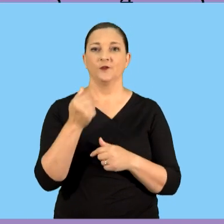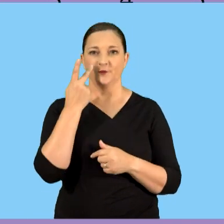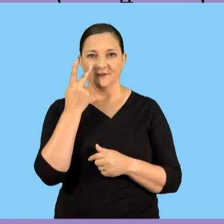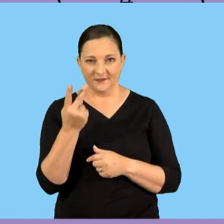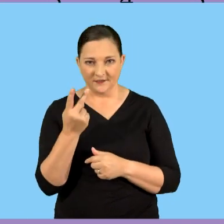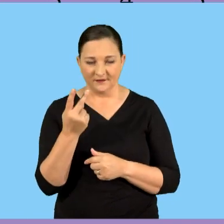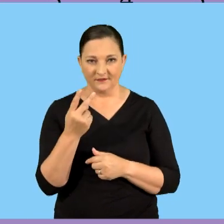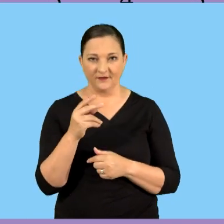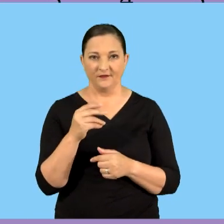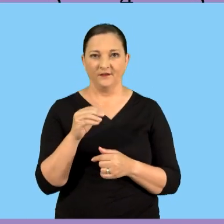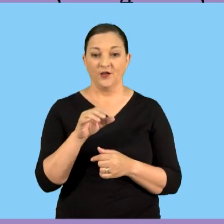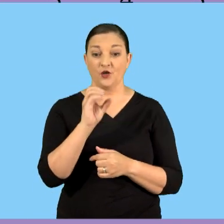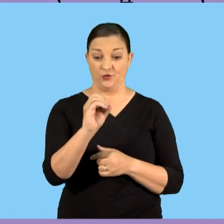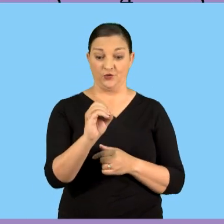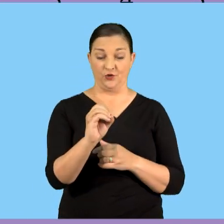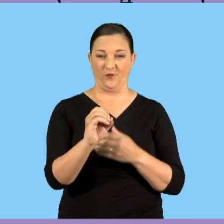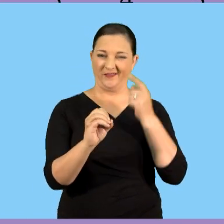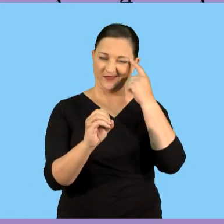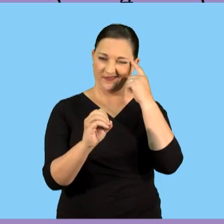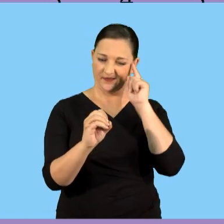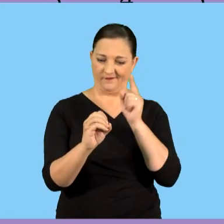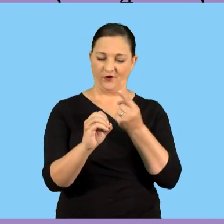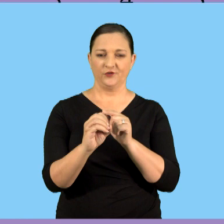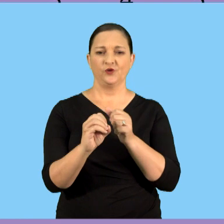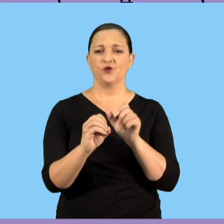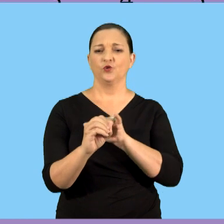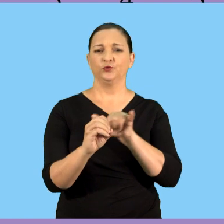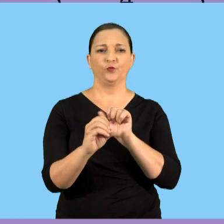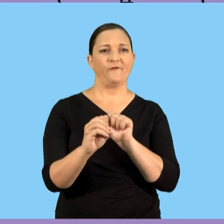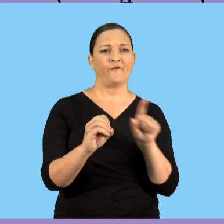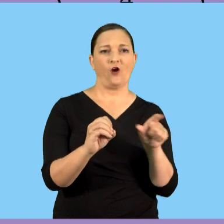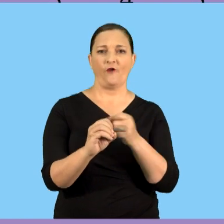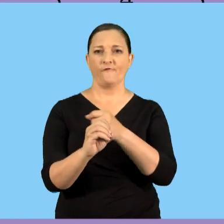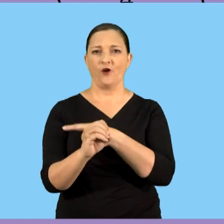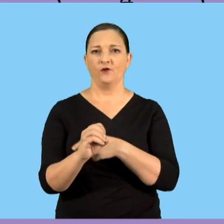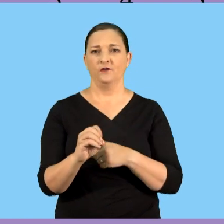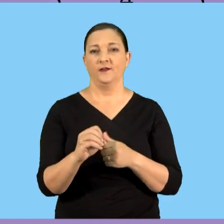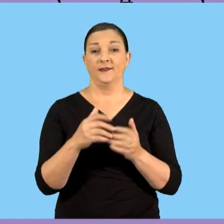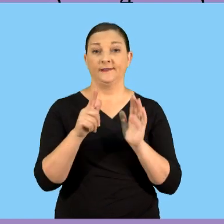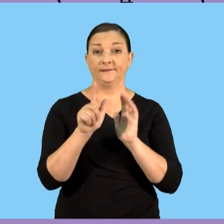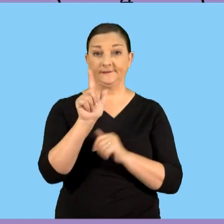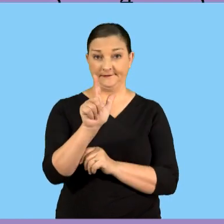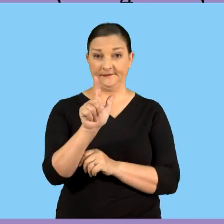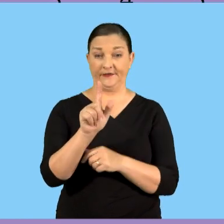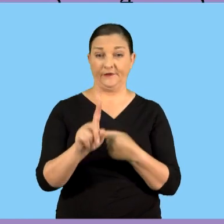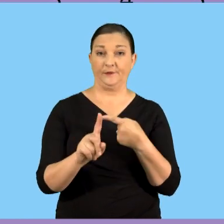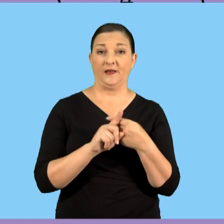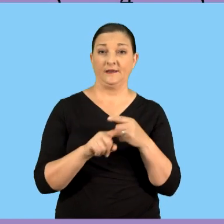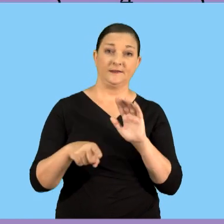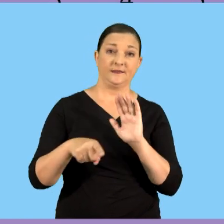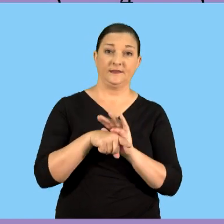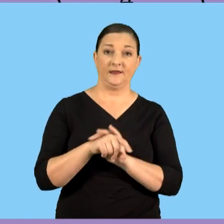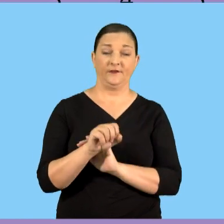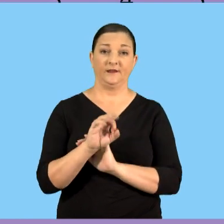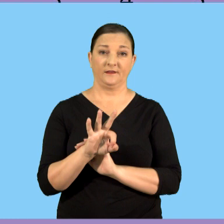number will be furthest away from 0. We have an example there of 7 plus a negative 3. Now 1 is